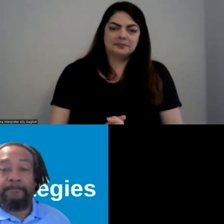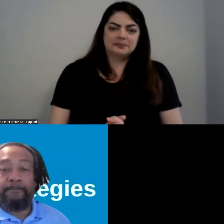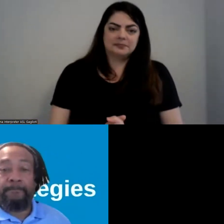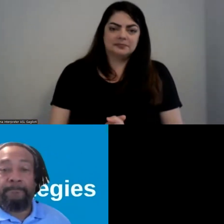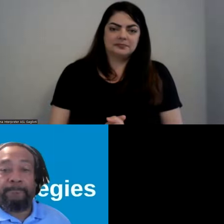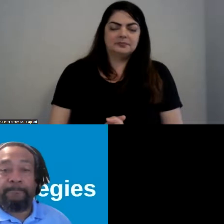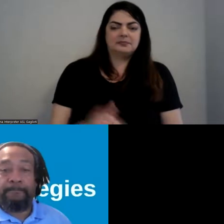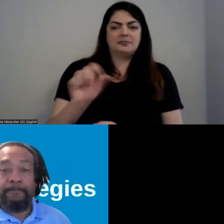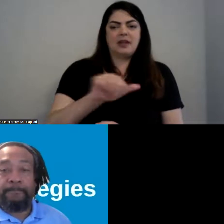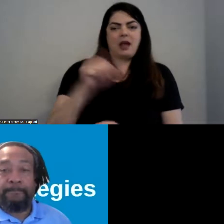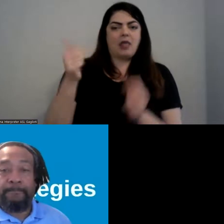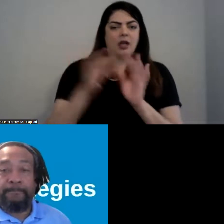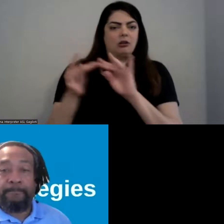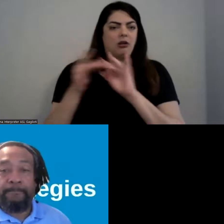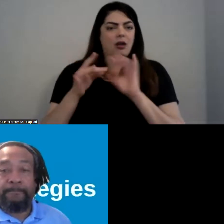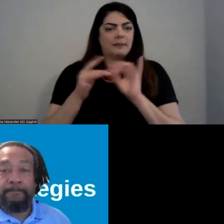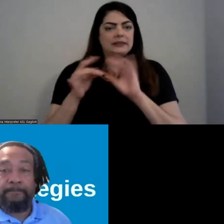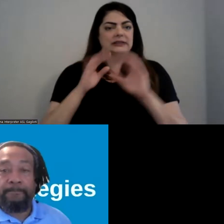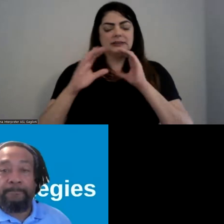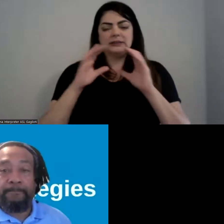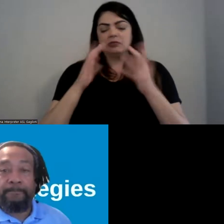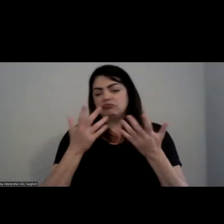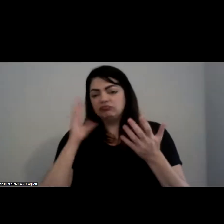Other comments, experiences?